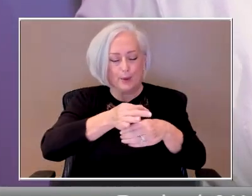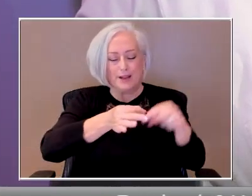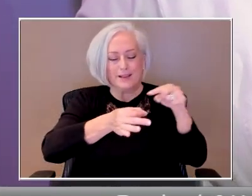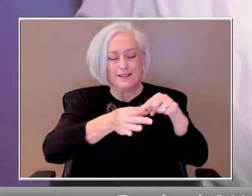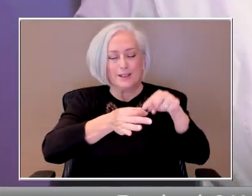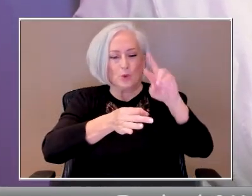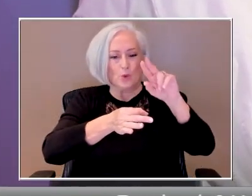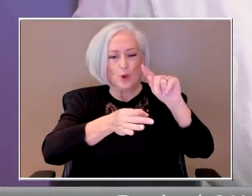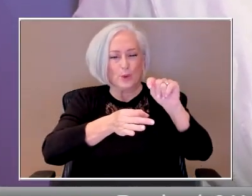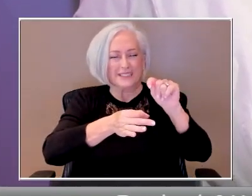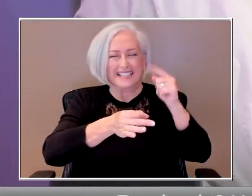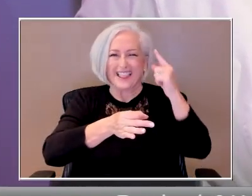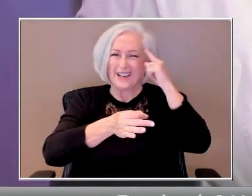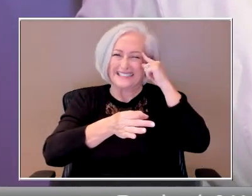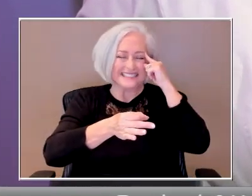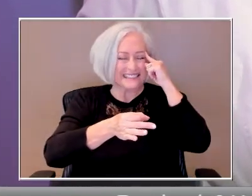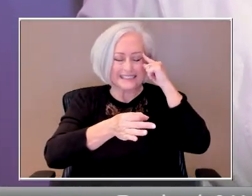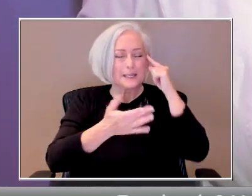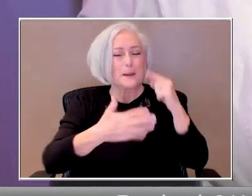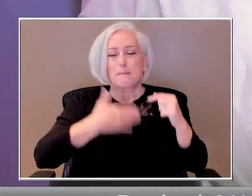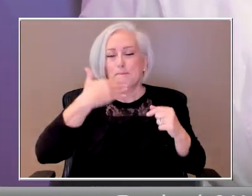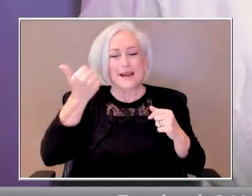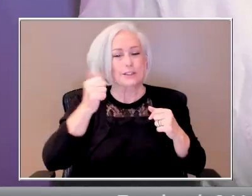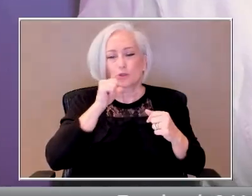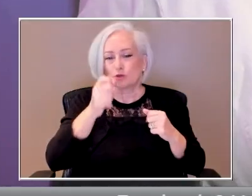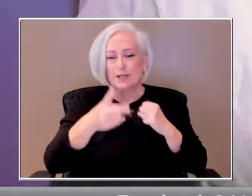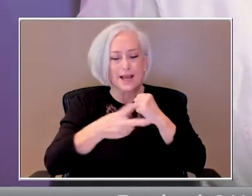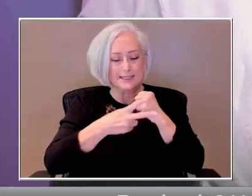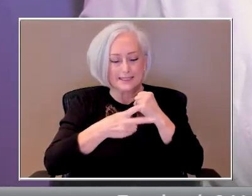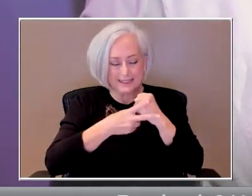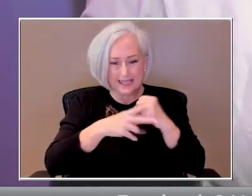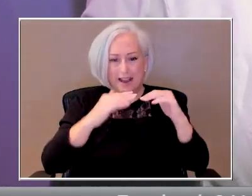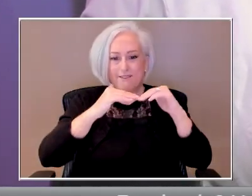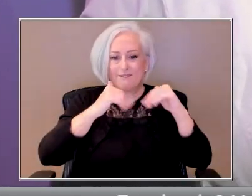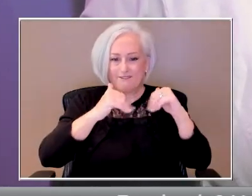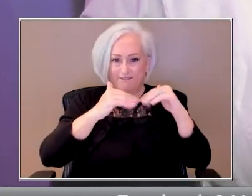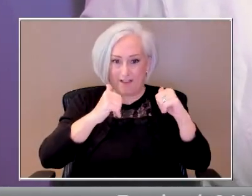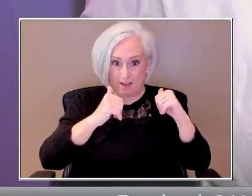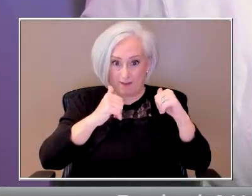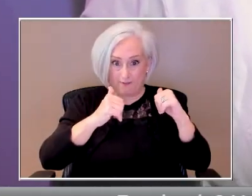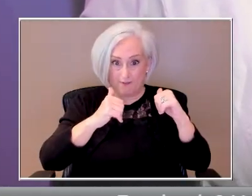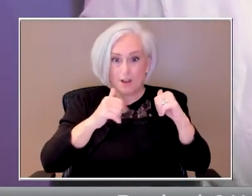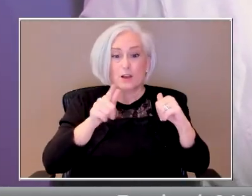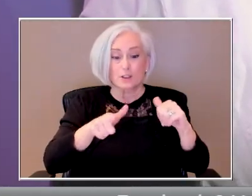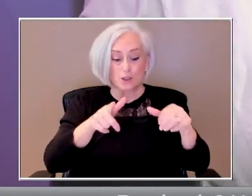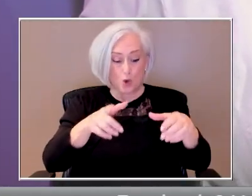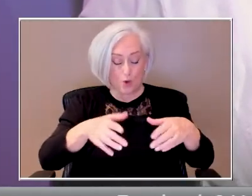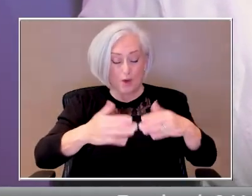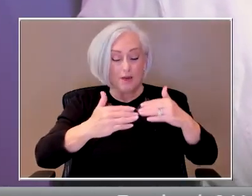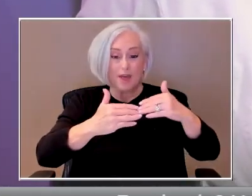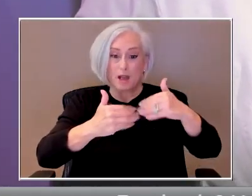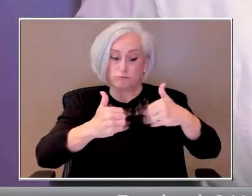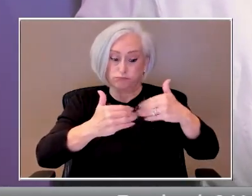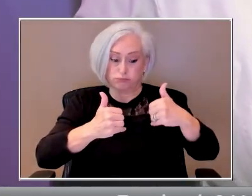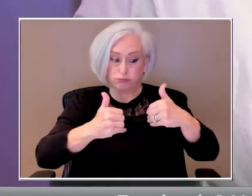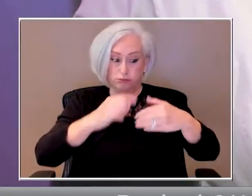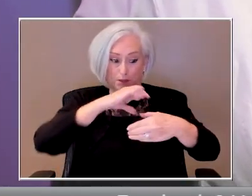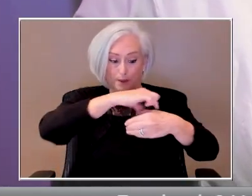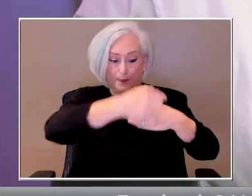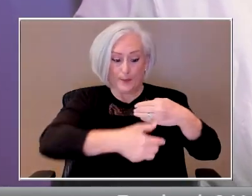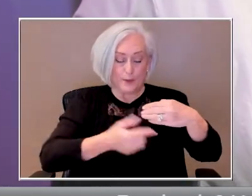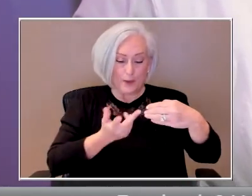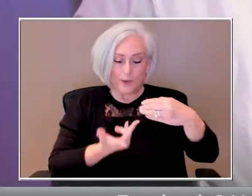So unfortunately, we had to cut the leaflets out, and then we based the valve replacement off of his